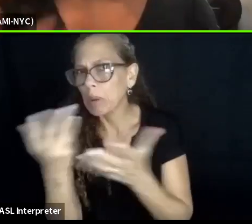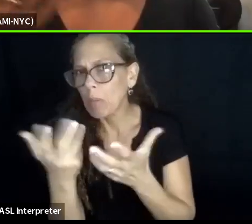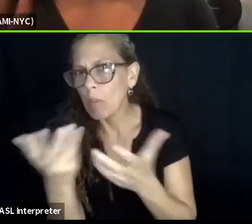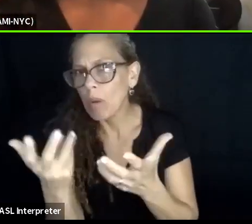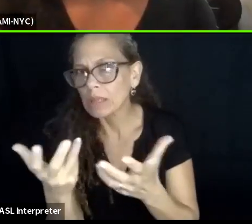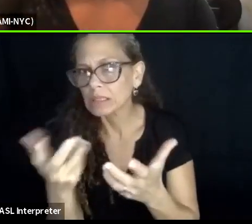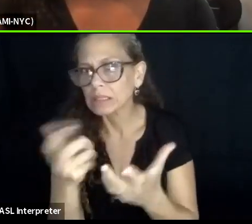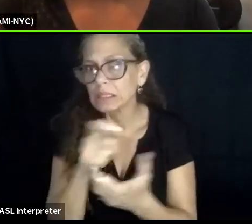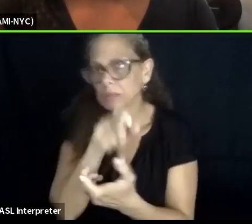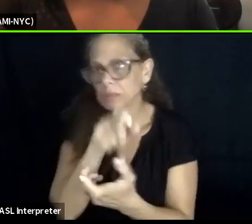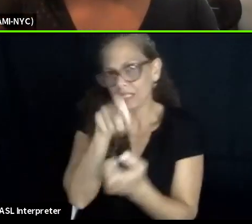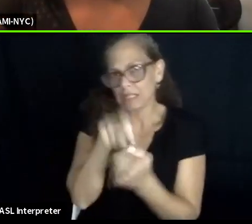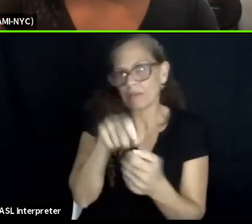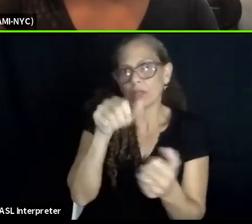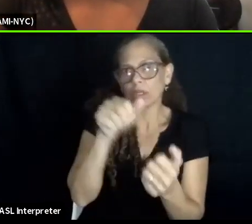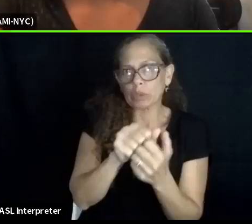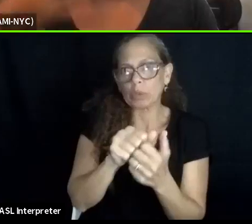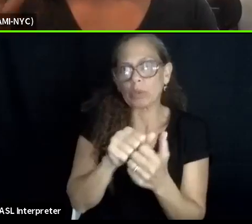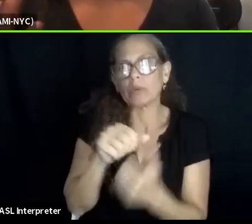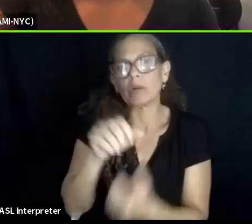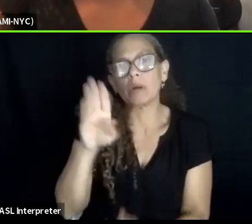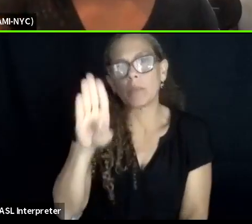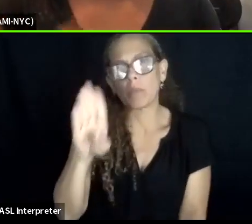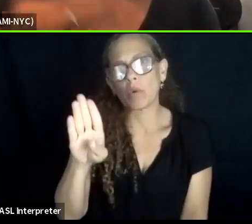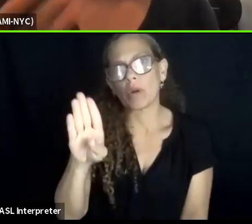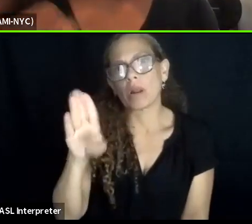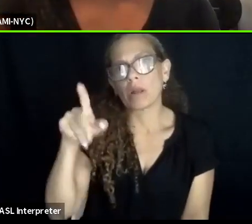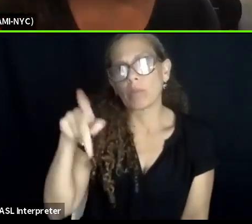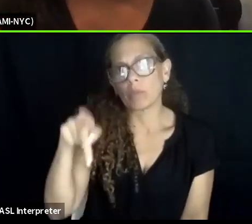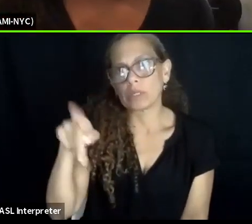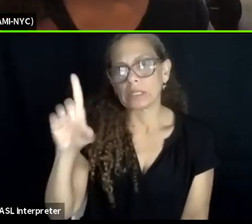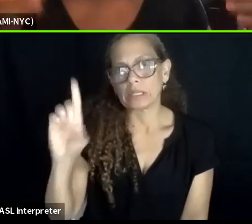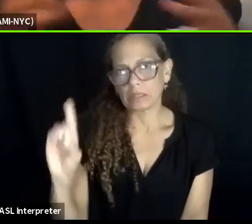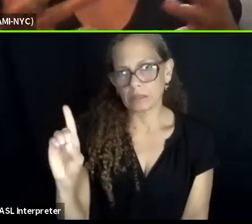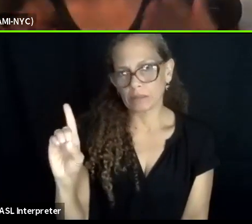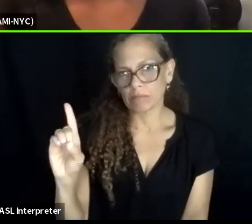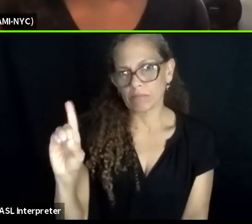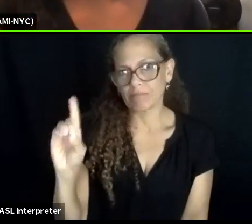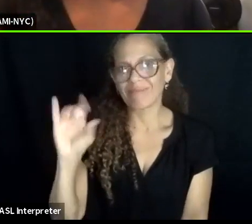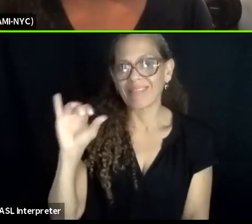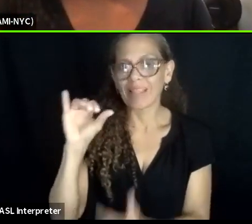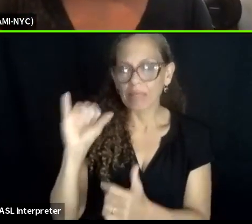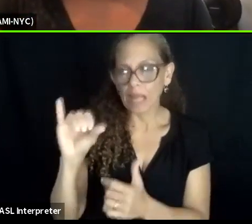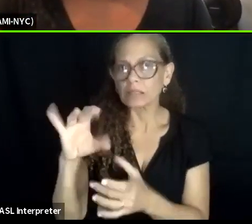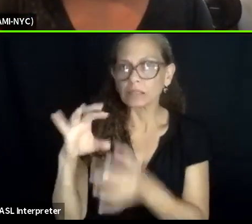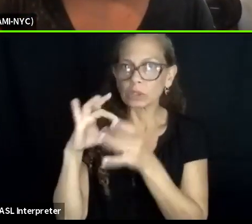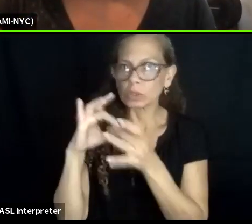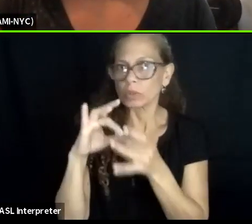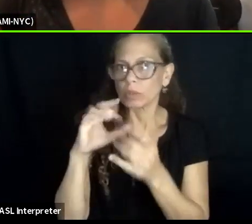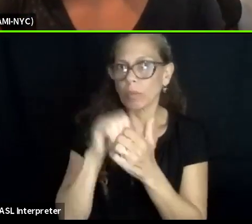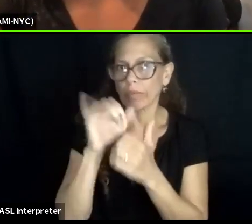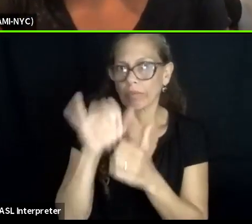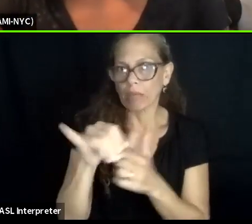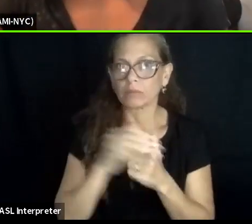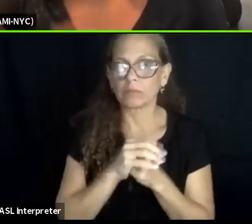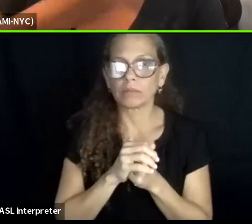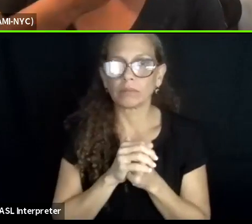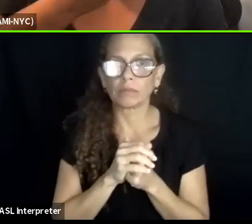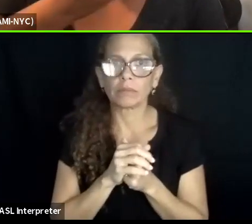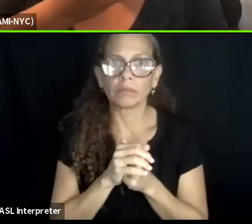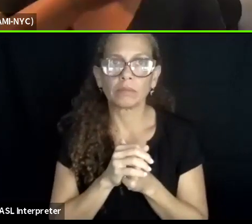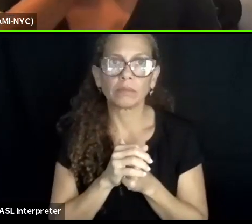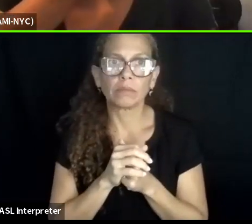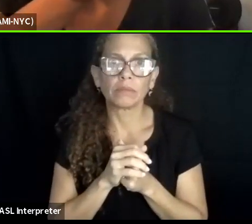particularly in regards to borderline personality disorder, since that's often there's an association there.